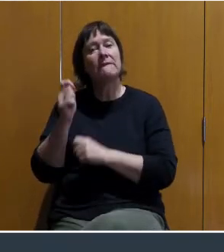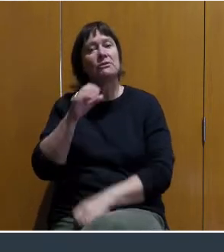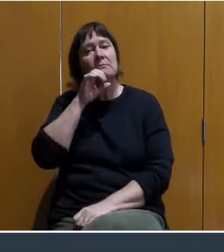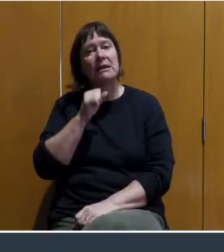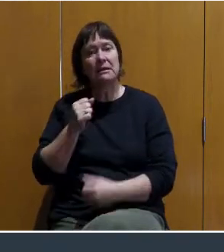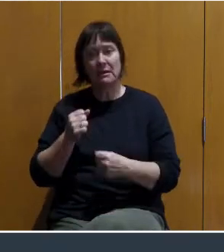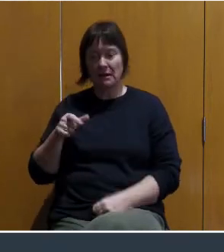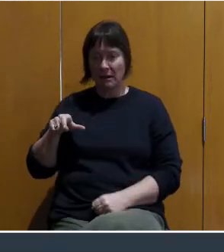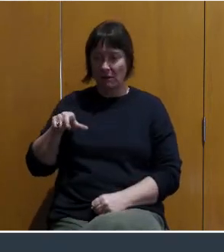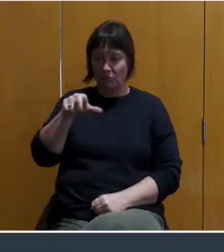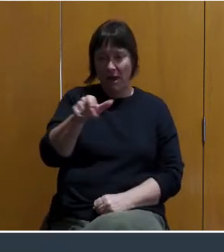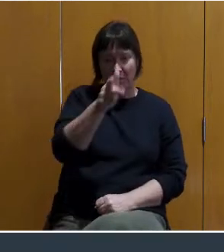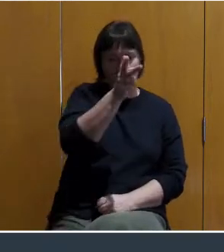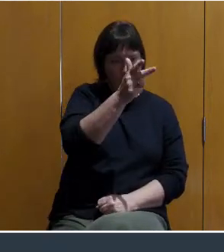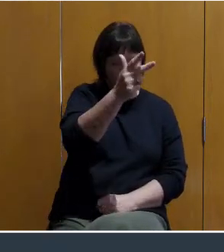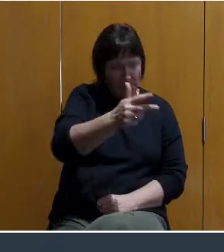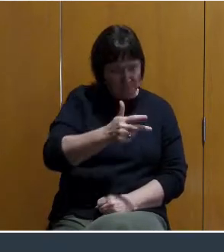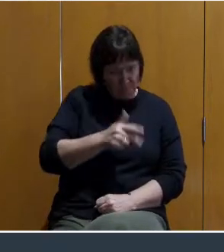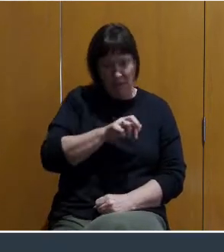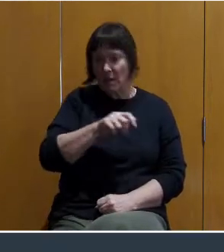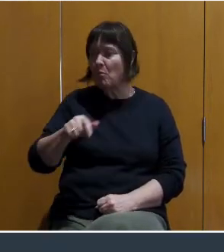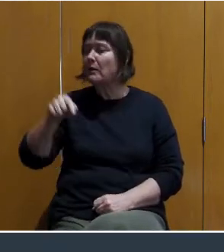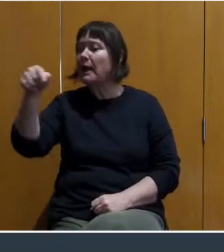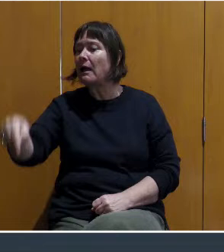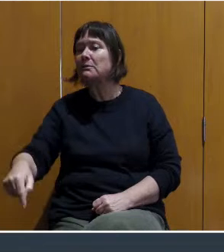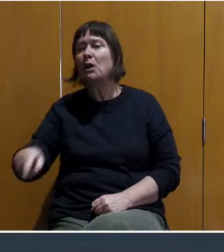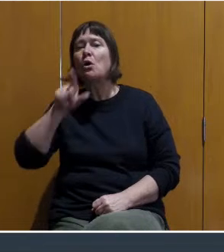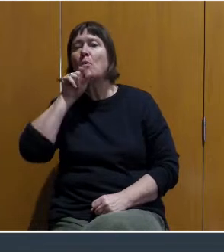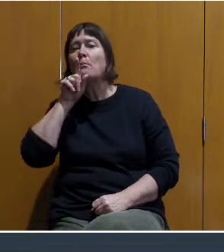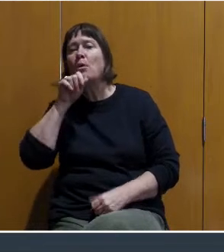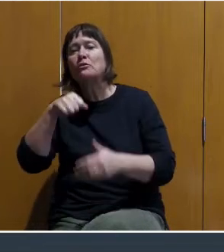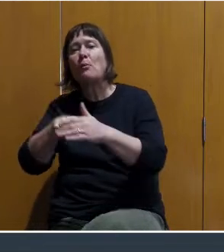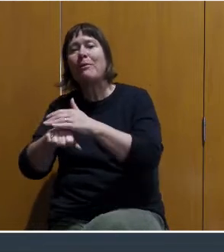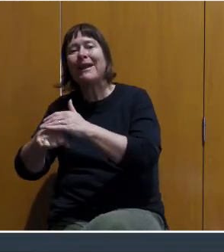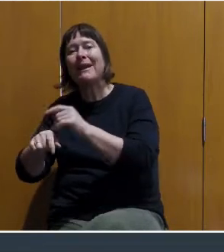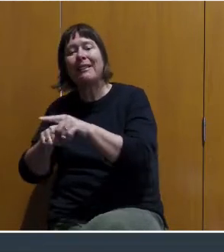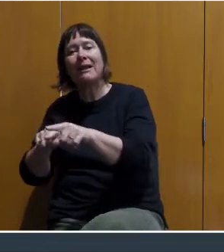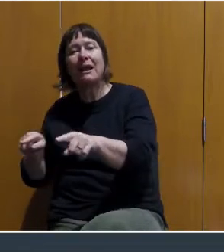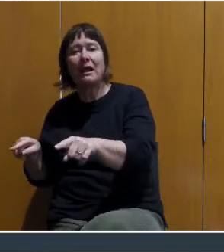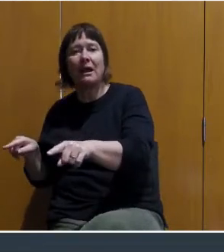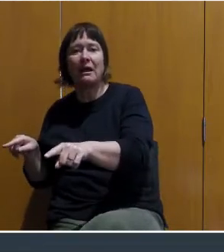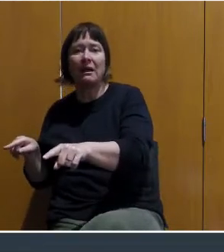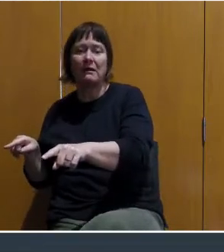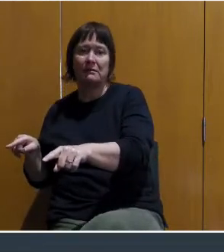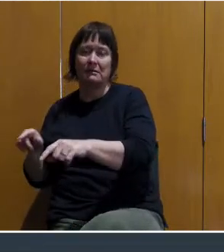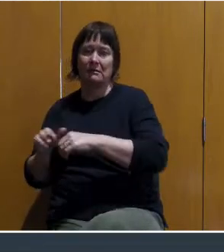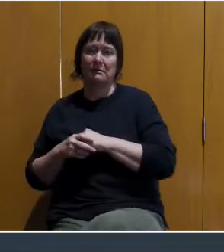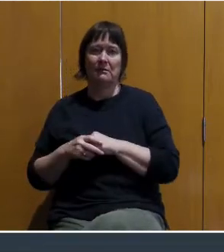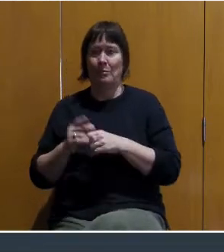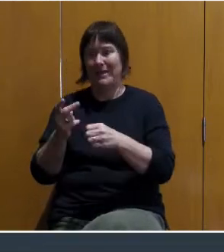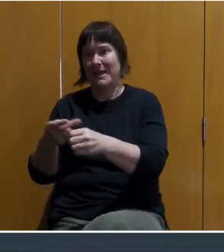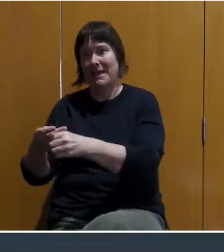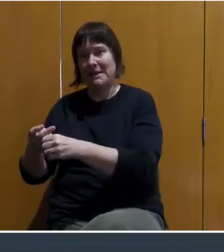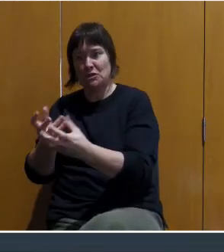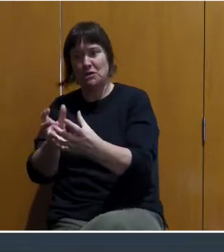road, walk across the reserve and straight down through the breeding, grounds where they are. And the only other thing that I have seen is when we've had lots